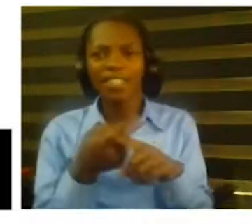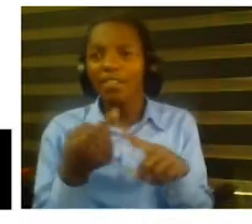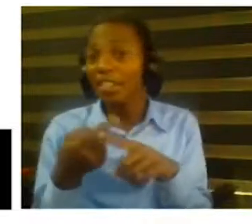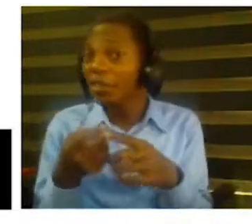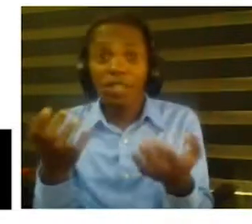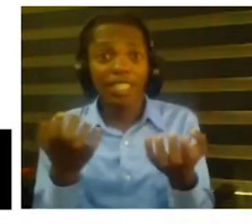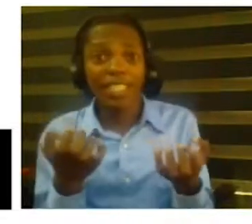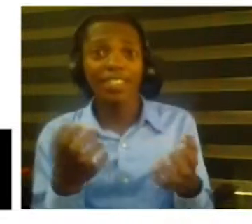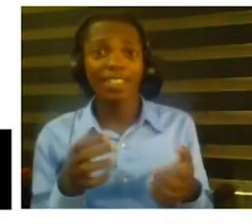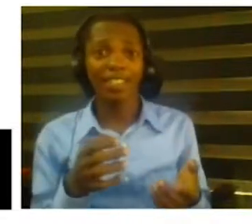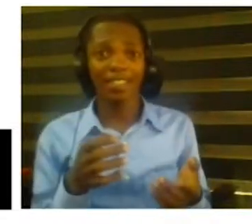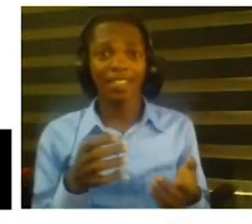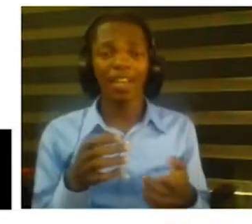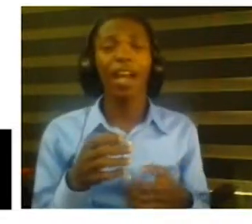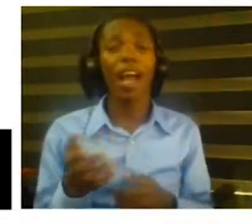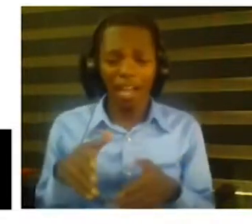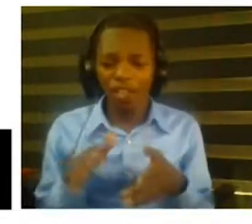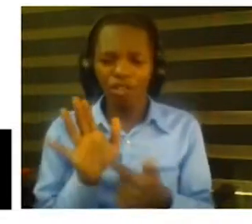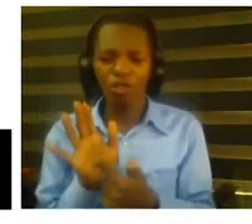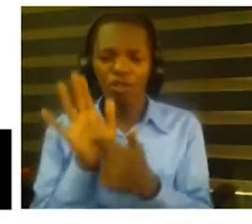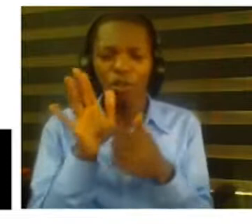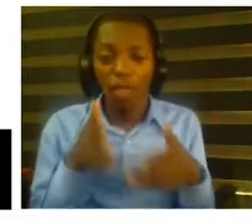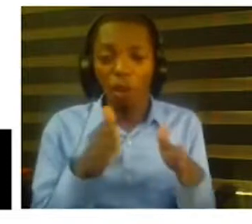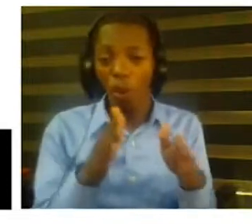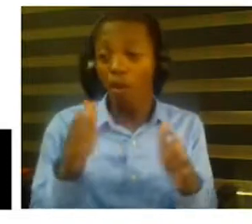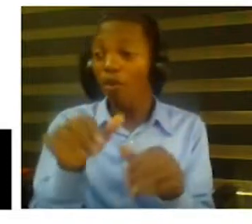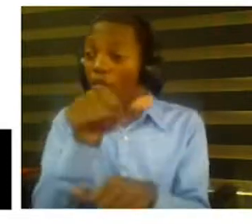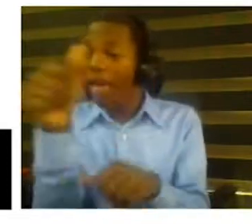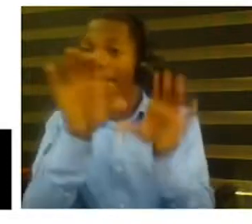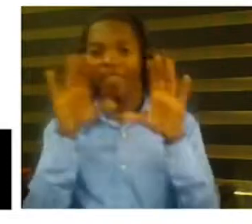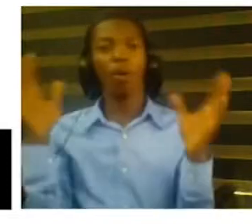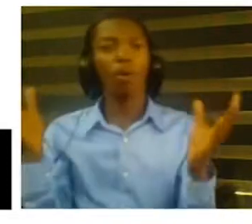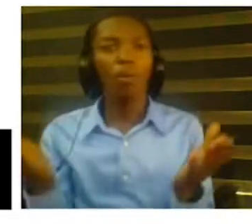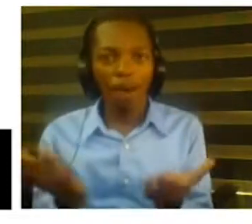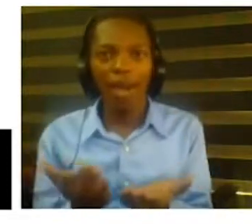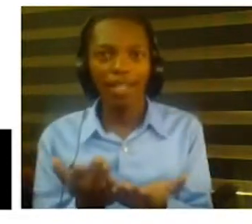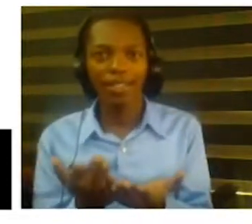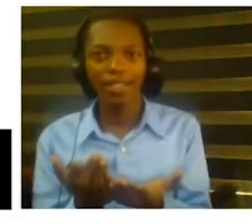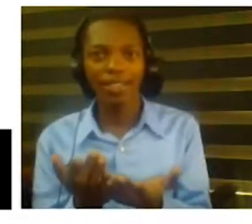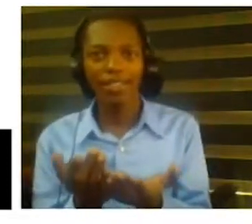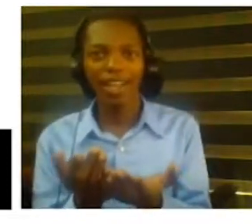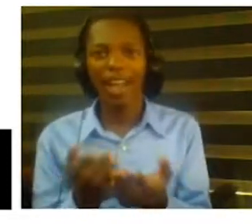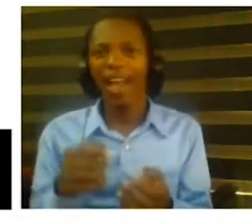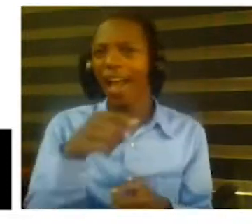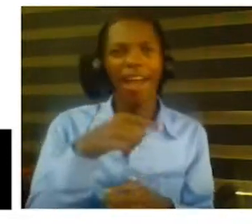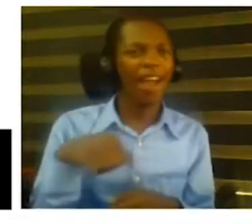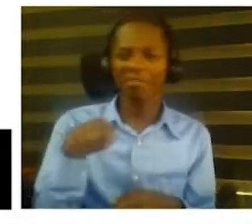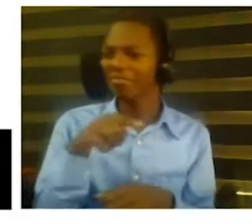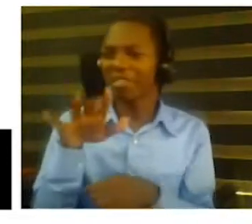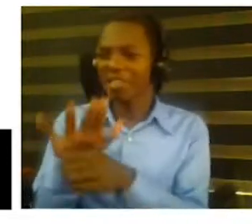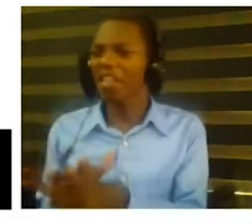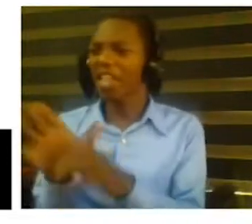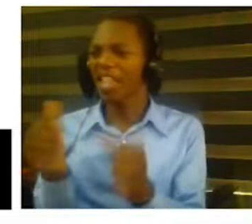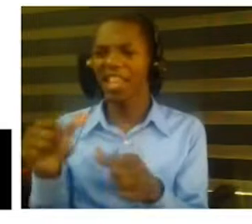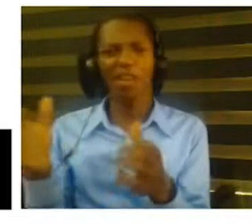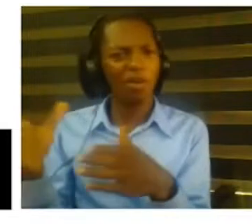point the way for the rest of the world. We're all on a spectrum of ability, and it's important